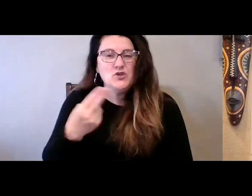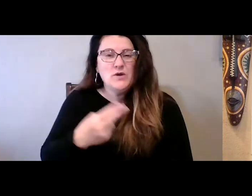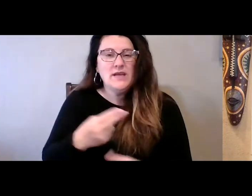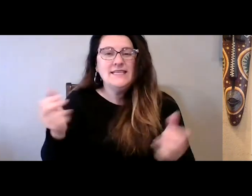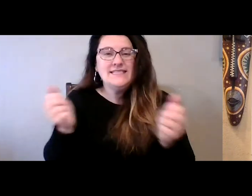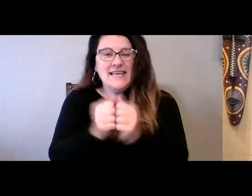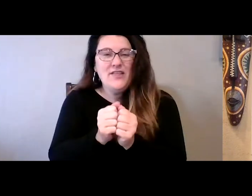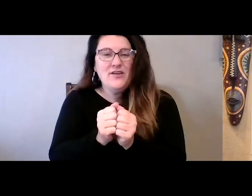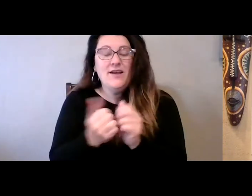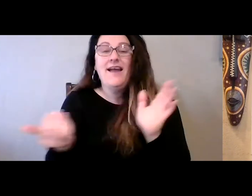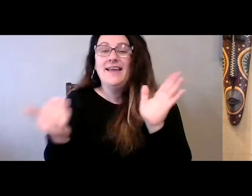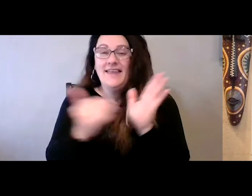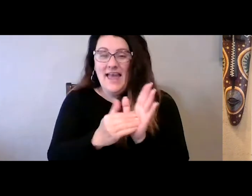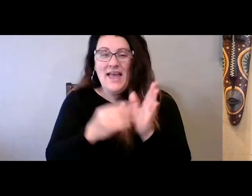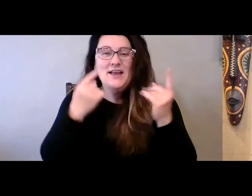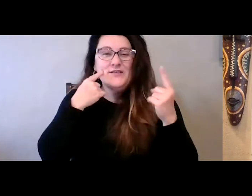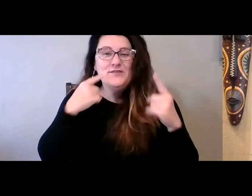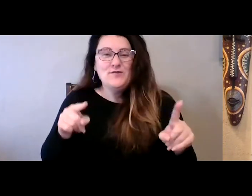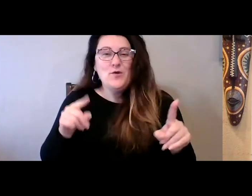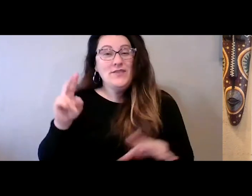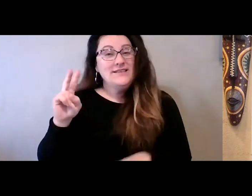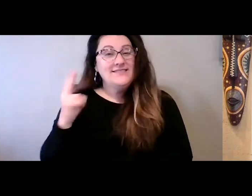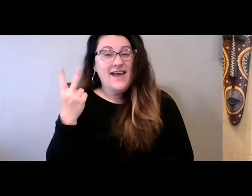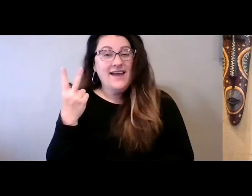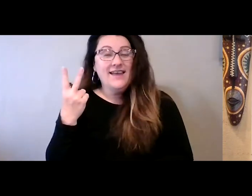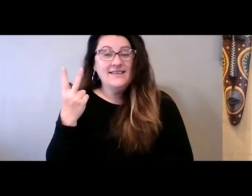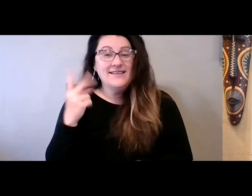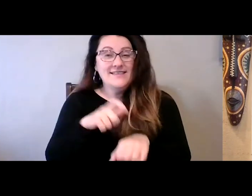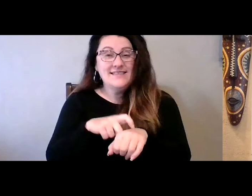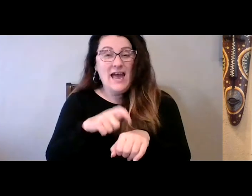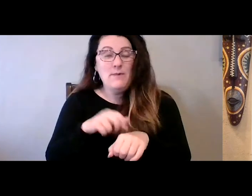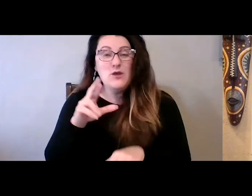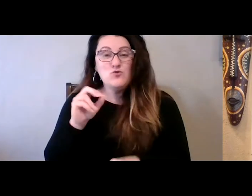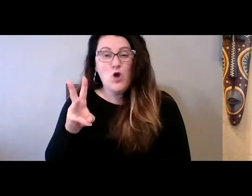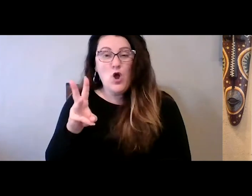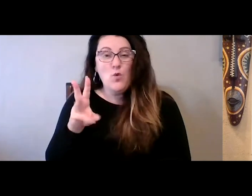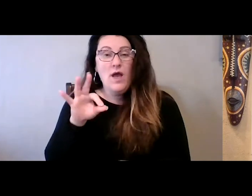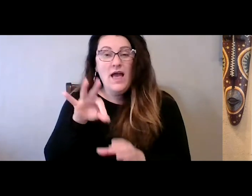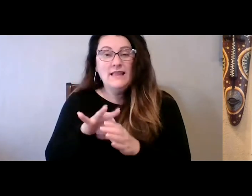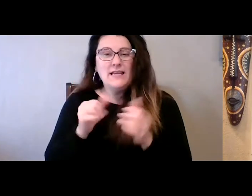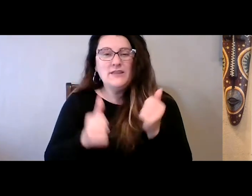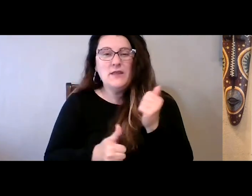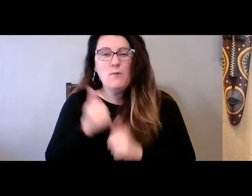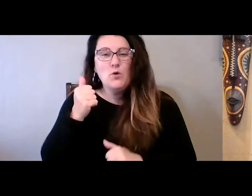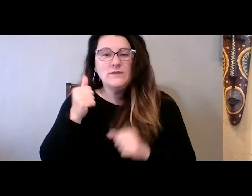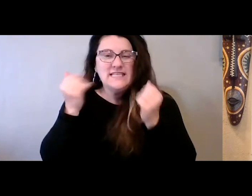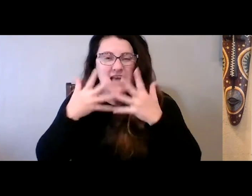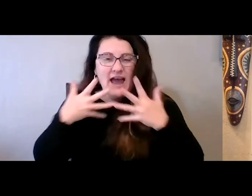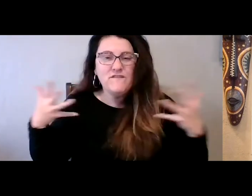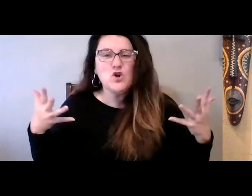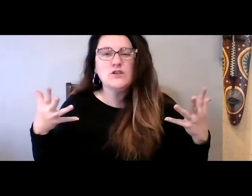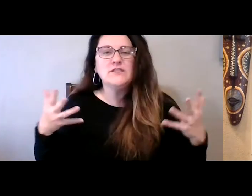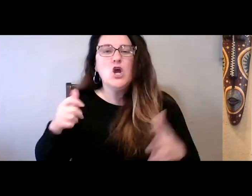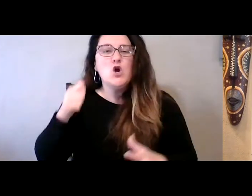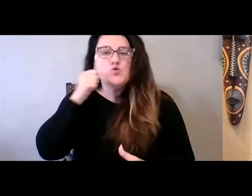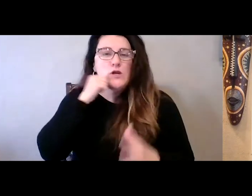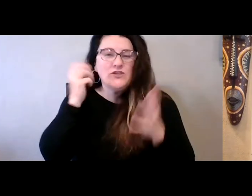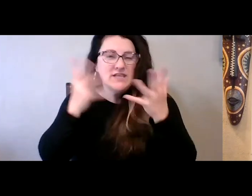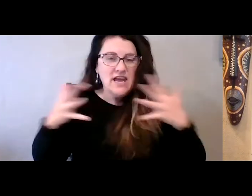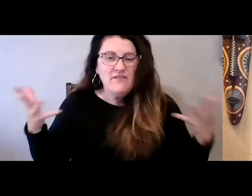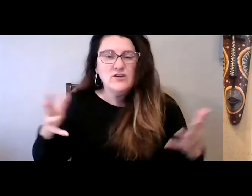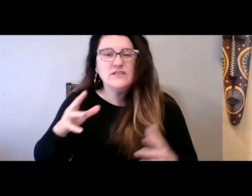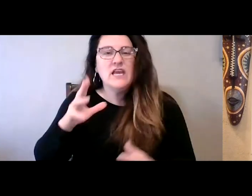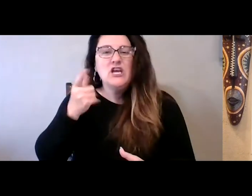yet again, for the second time in a row, elect the most diverse, most racially diverse, most